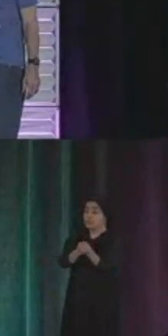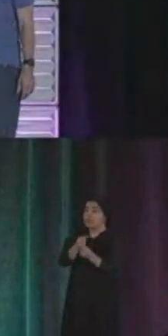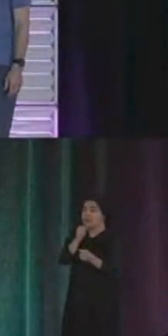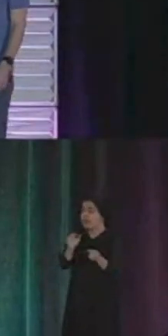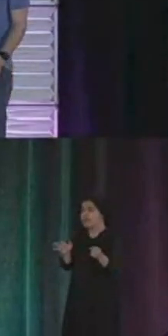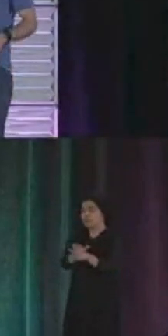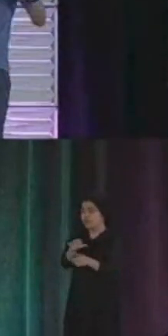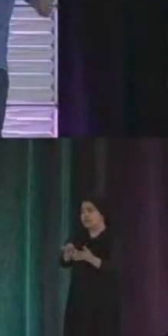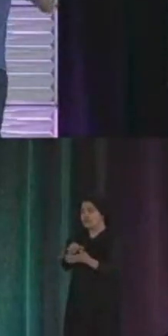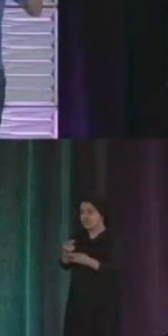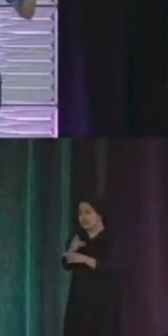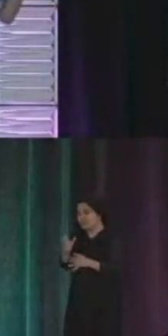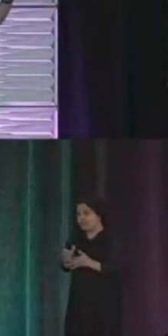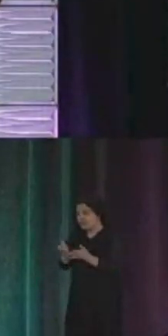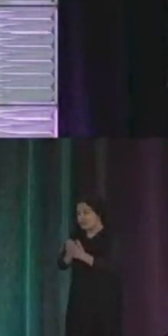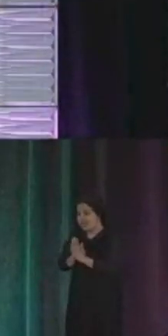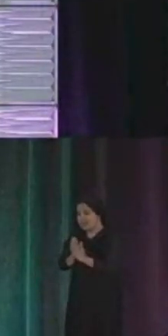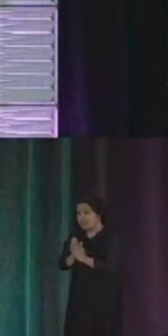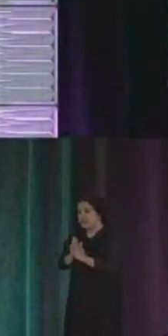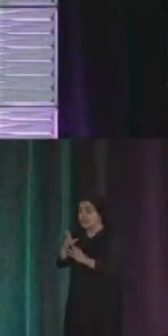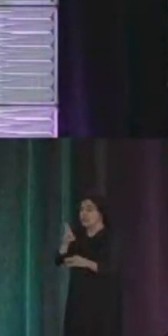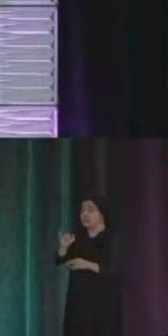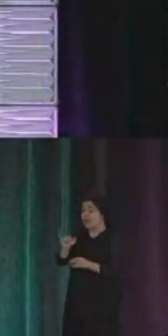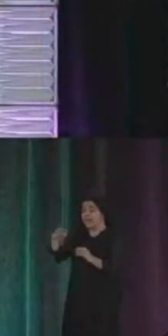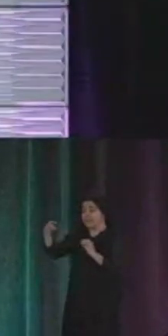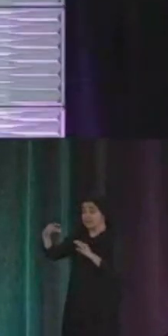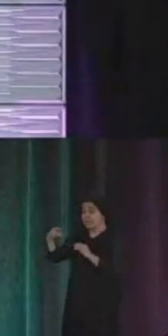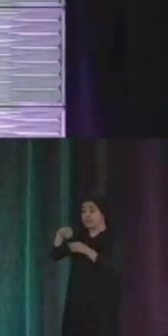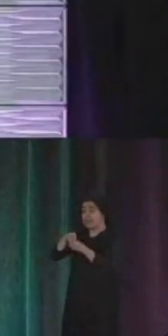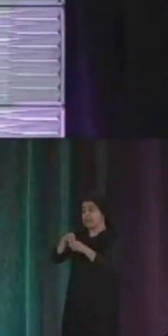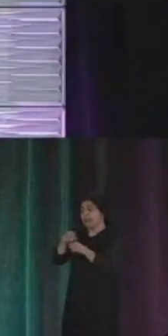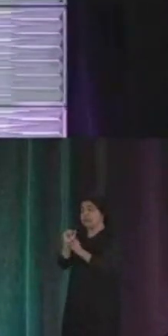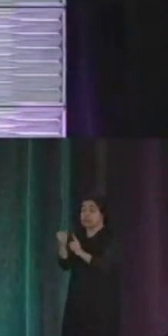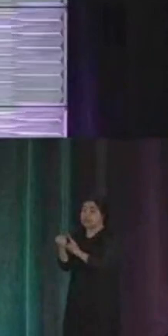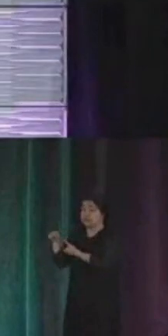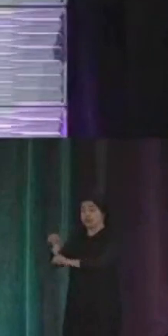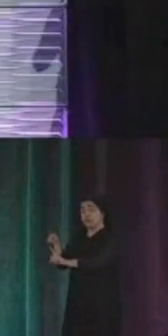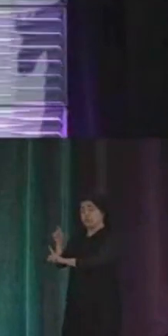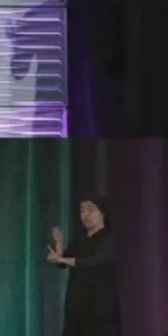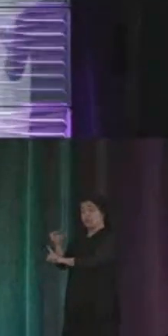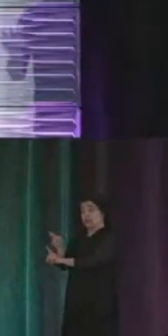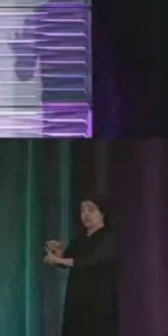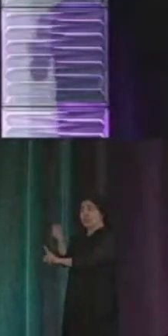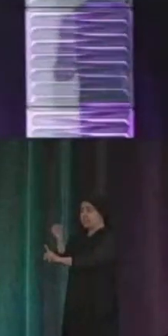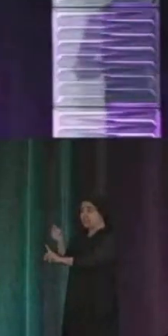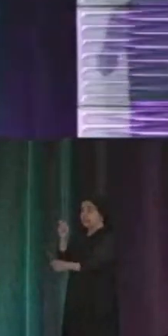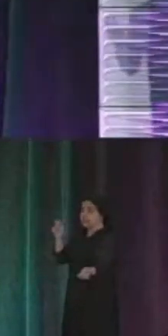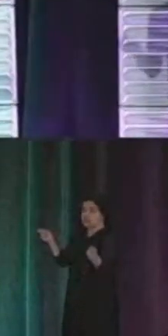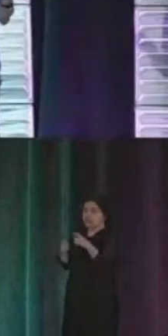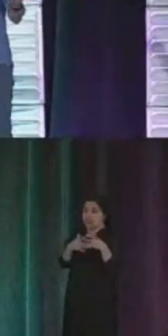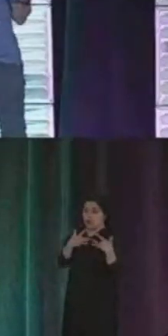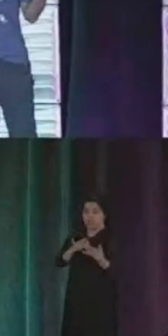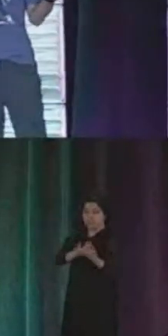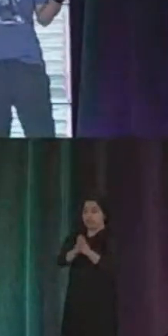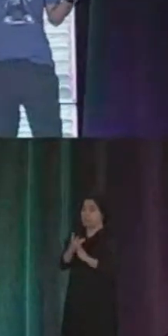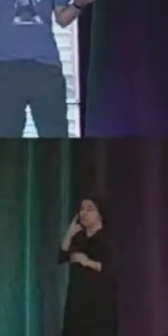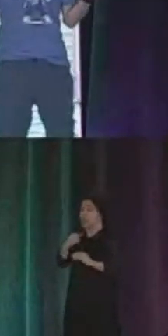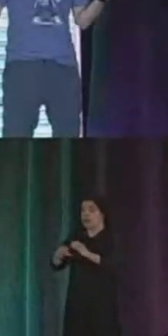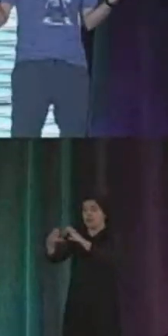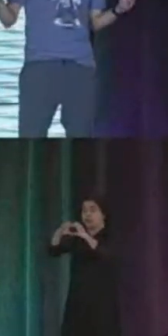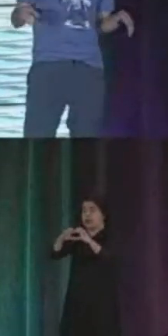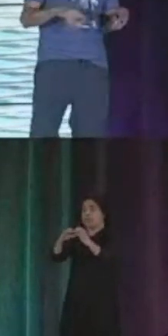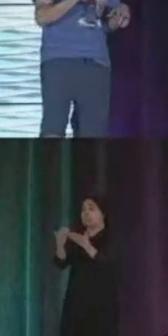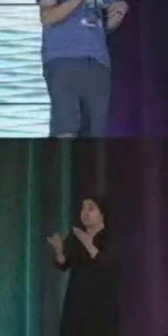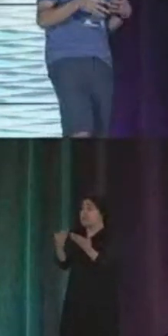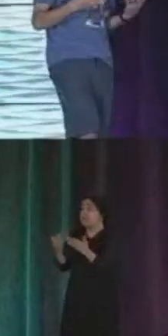form. We show some UI feedback, or in the case of Twitter, they'll instantly change the heart to red, even though like maybe the tweet's deleted.